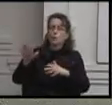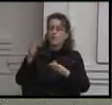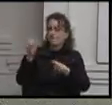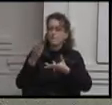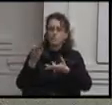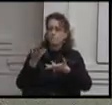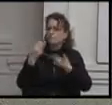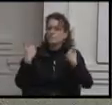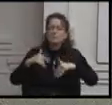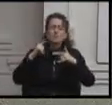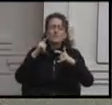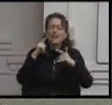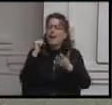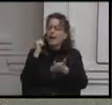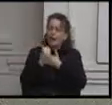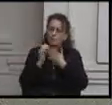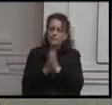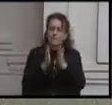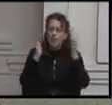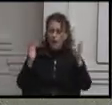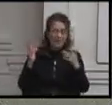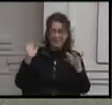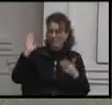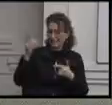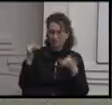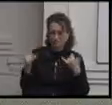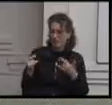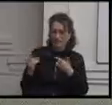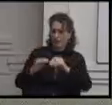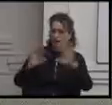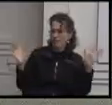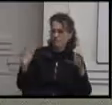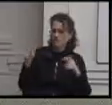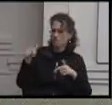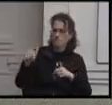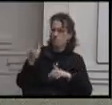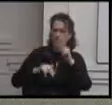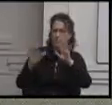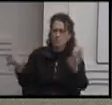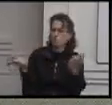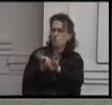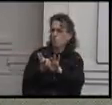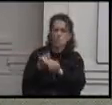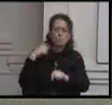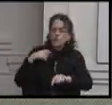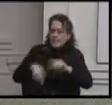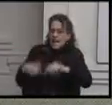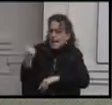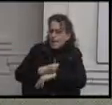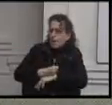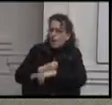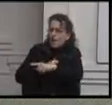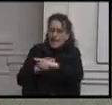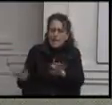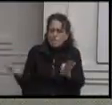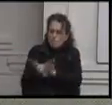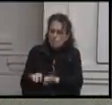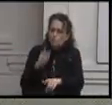how essential it is to have that station open and functioning. I think, you know, with the weather in Vermont,